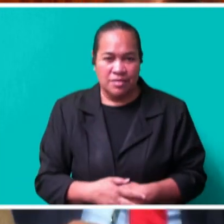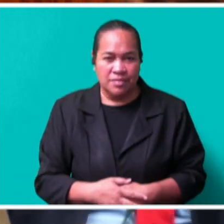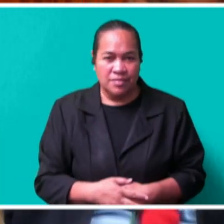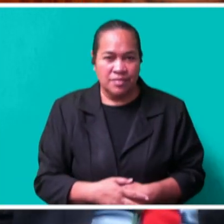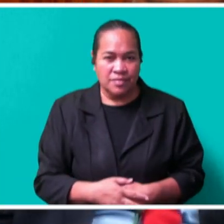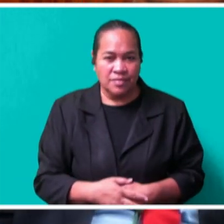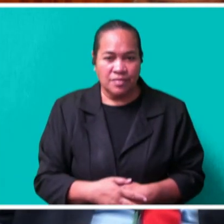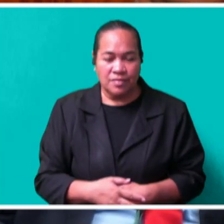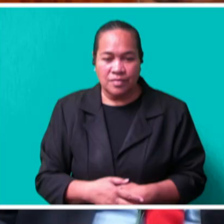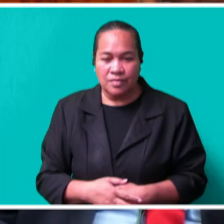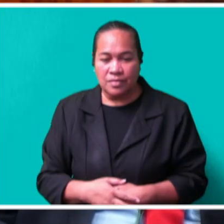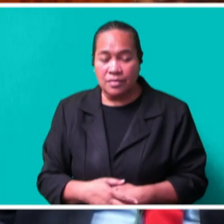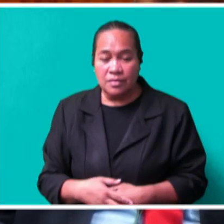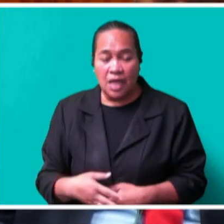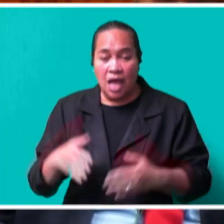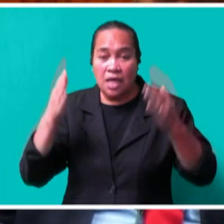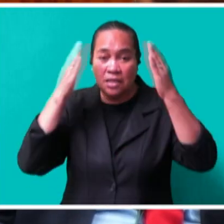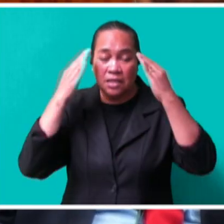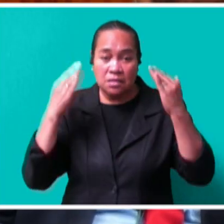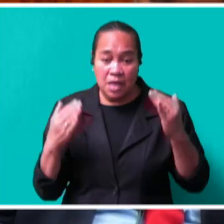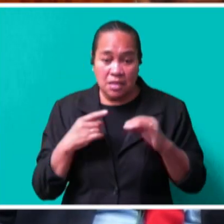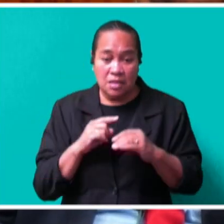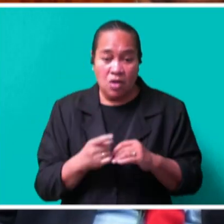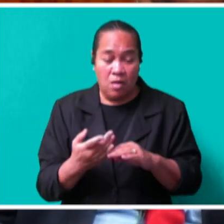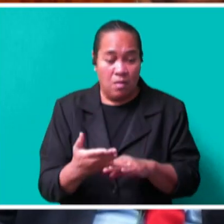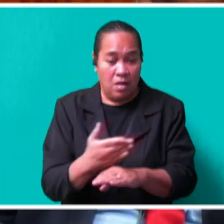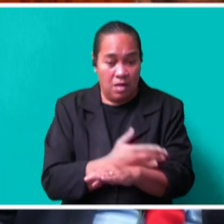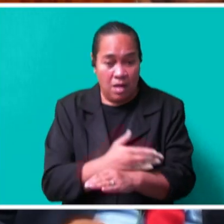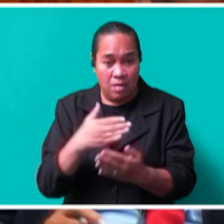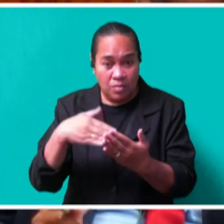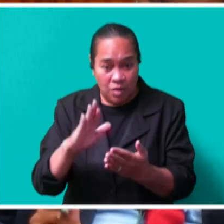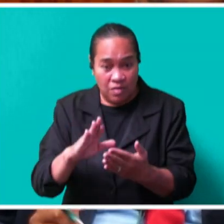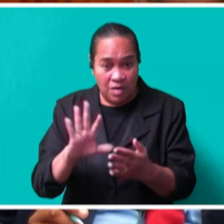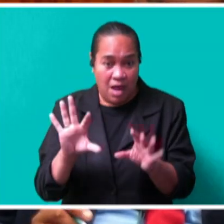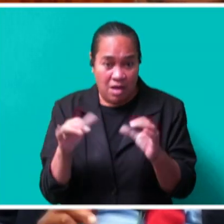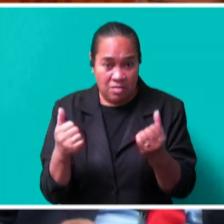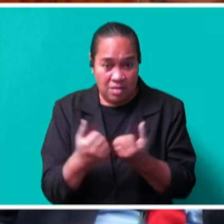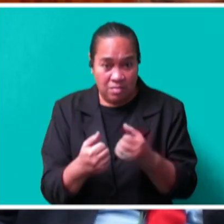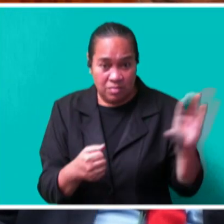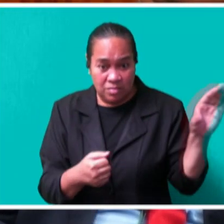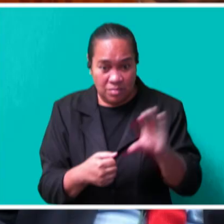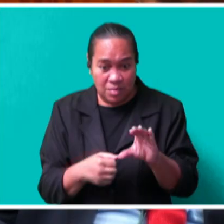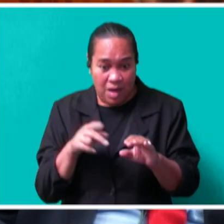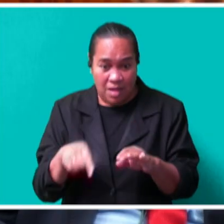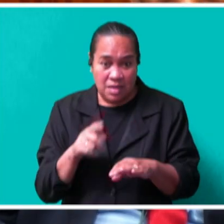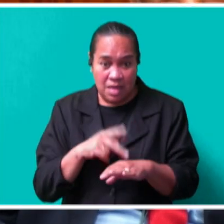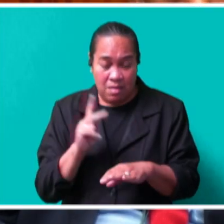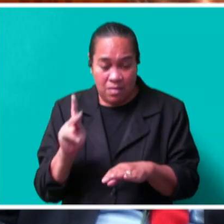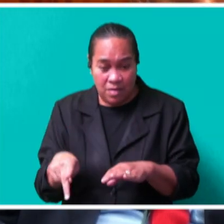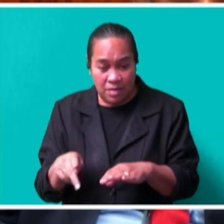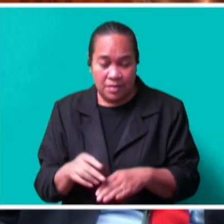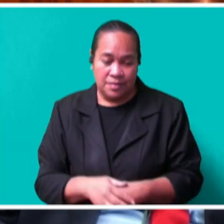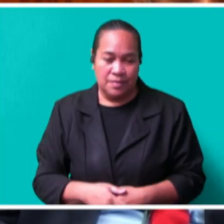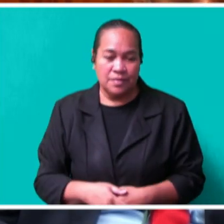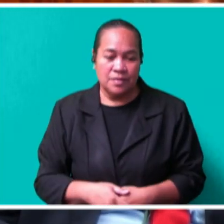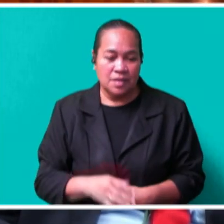And Honourable Speaker, sir, prior to the approval of the grant agreement by Cabinet, the